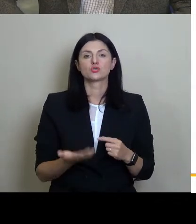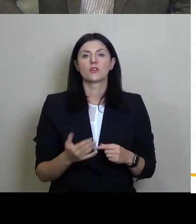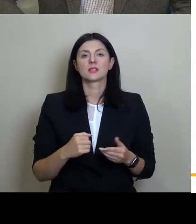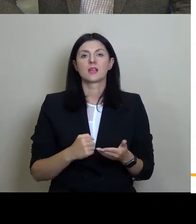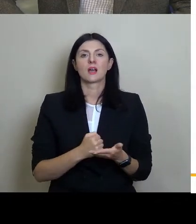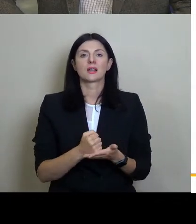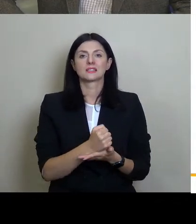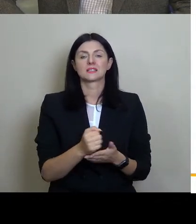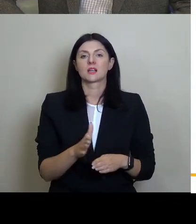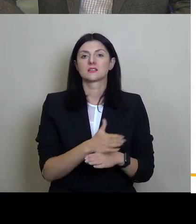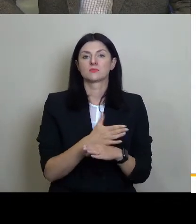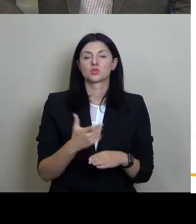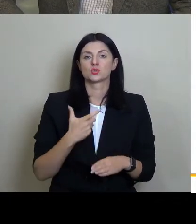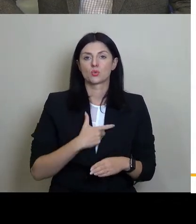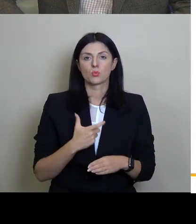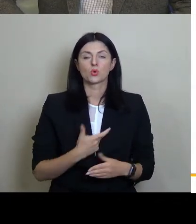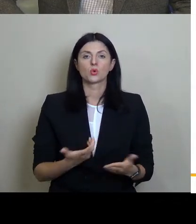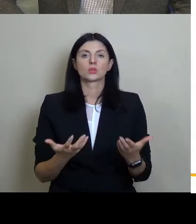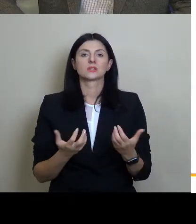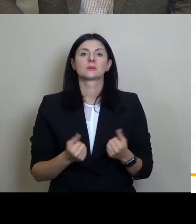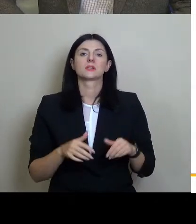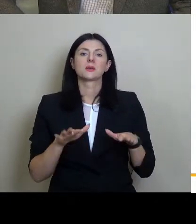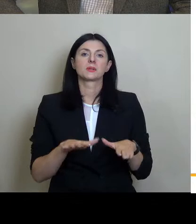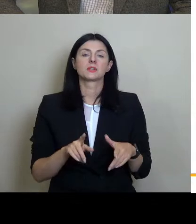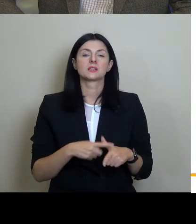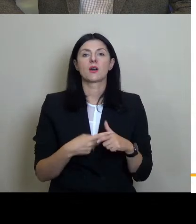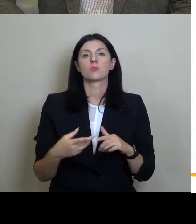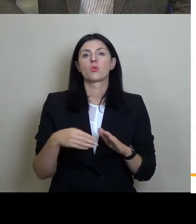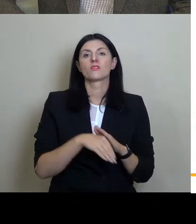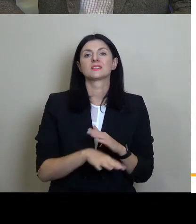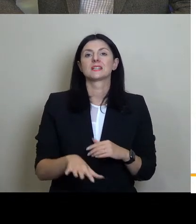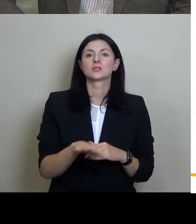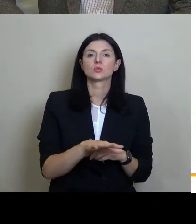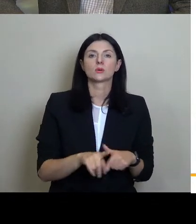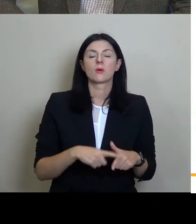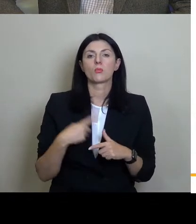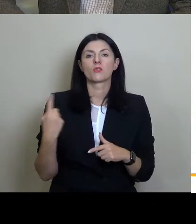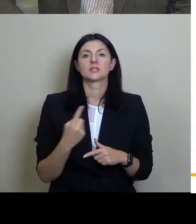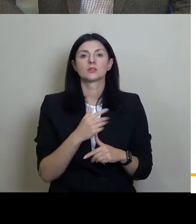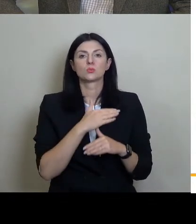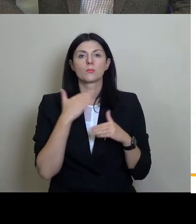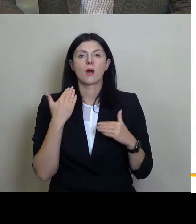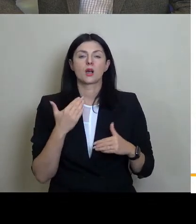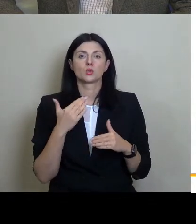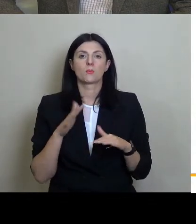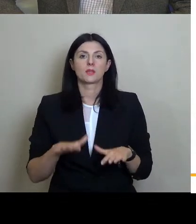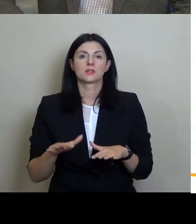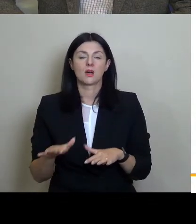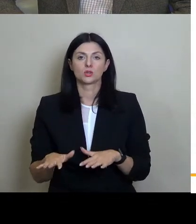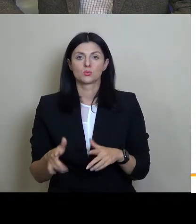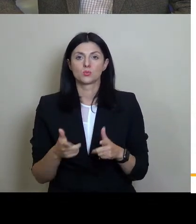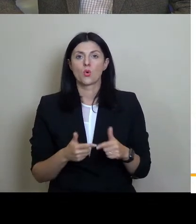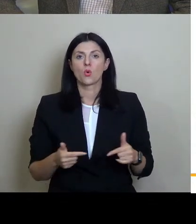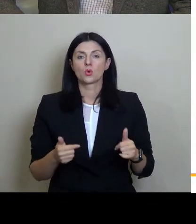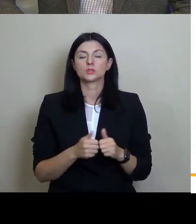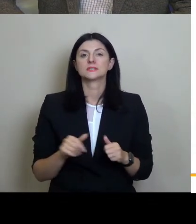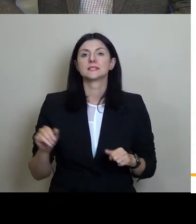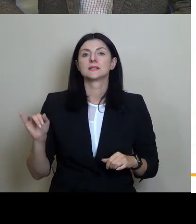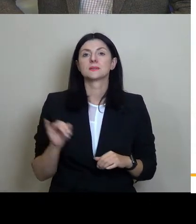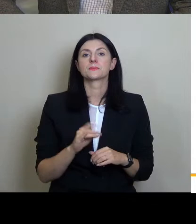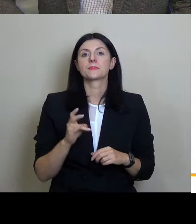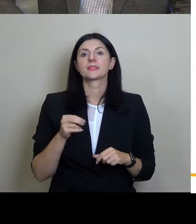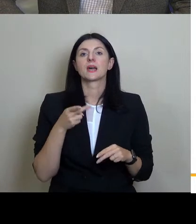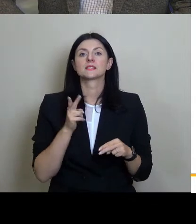also rearrangement of the candidates between themselves, obtaining the mandate in the territorial